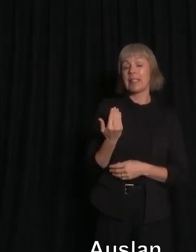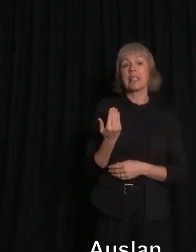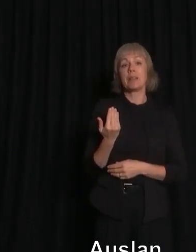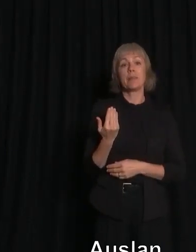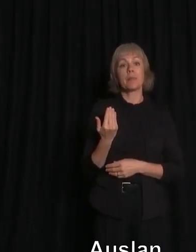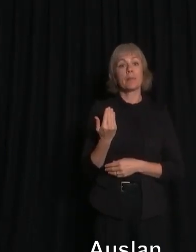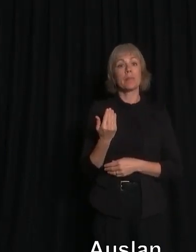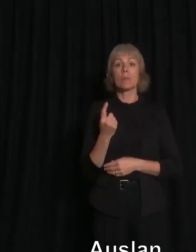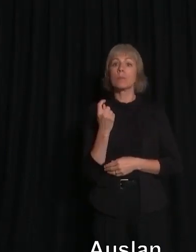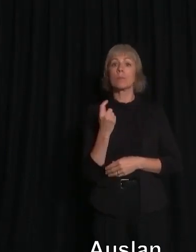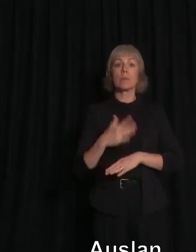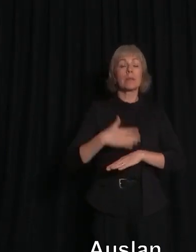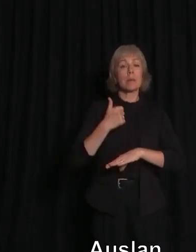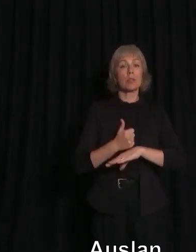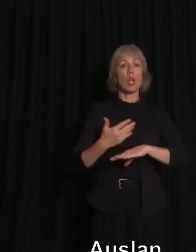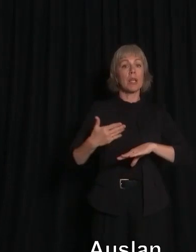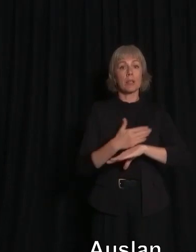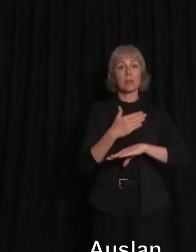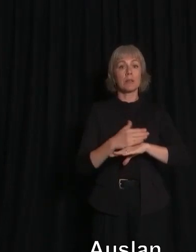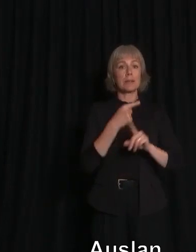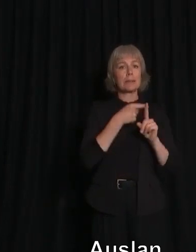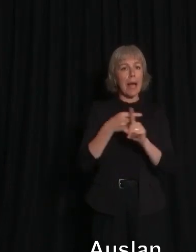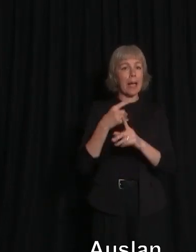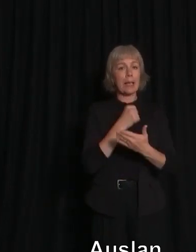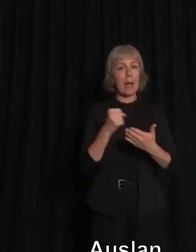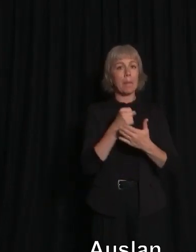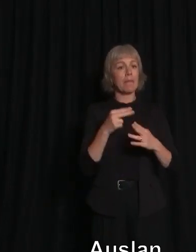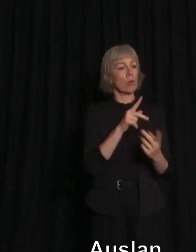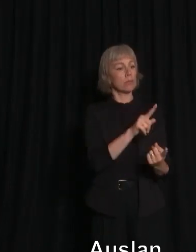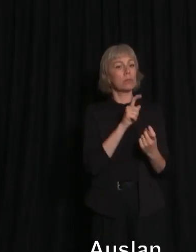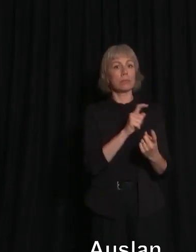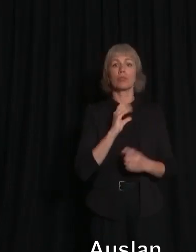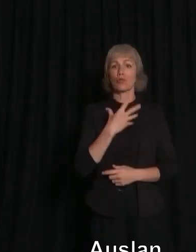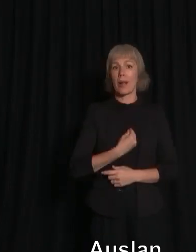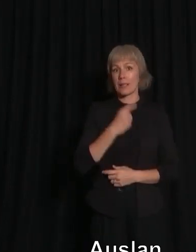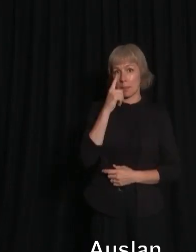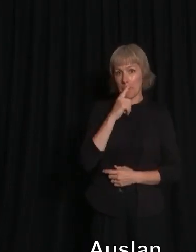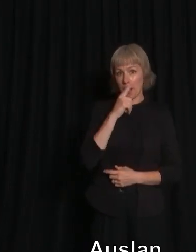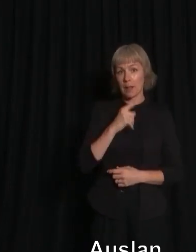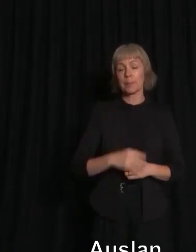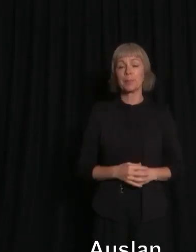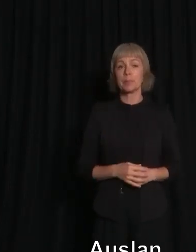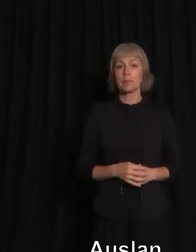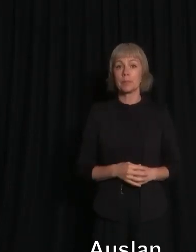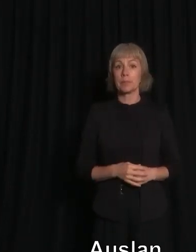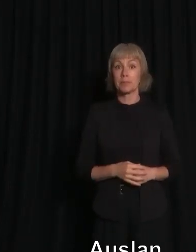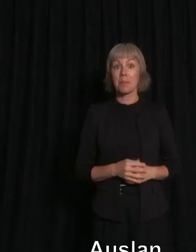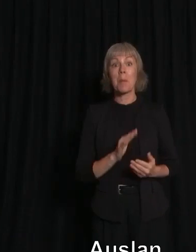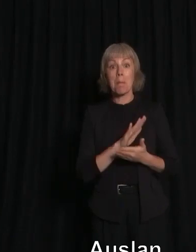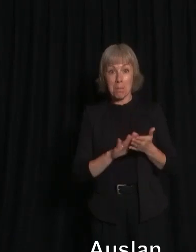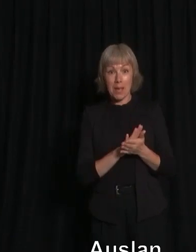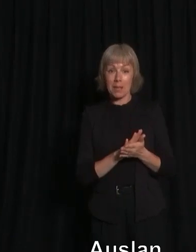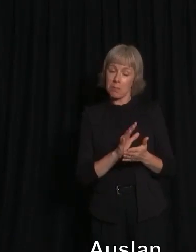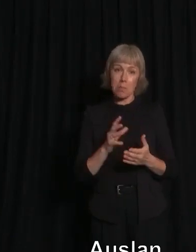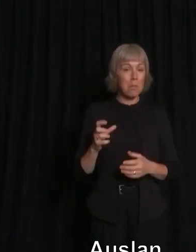to establishing an employment quota for trans people. Where this assures that